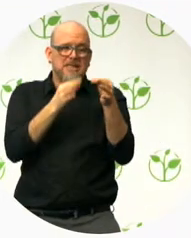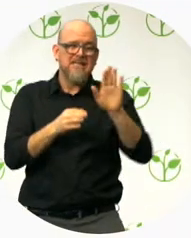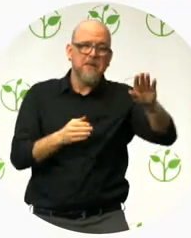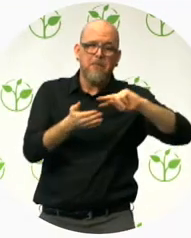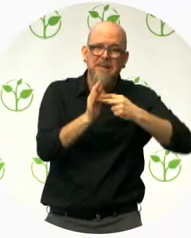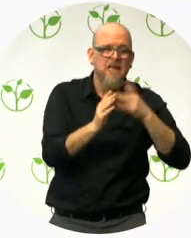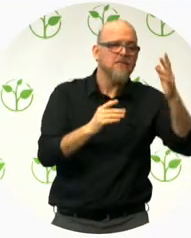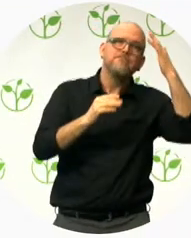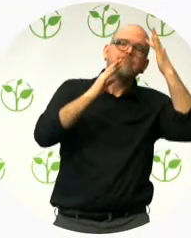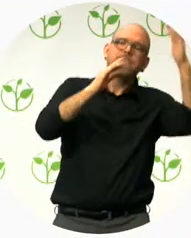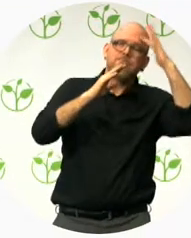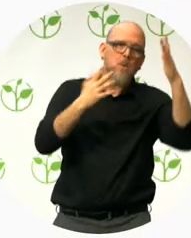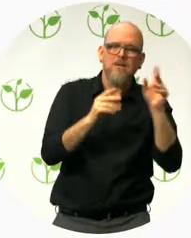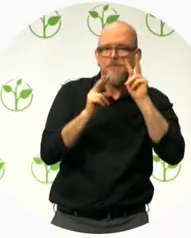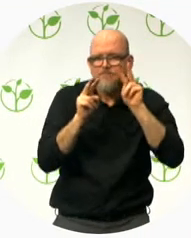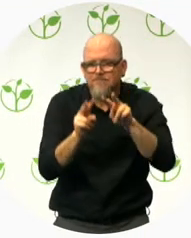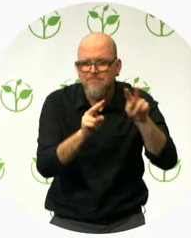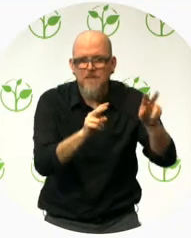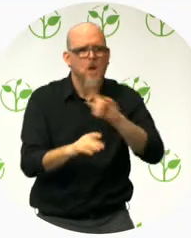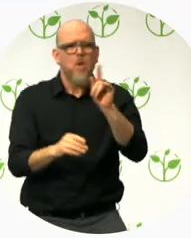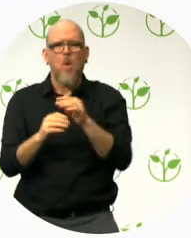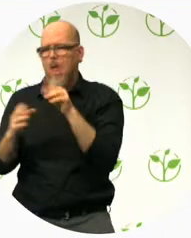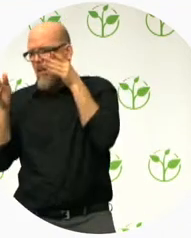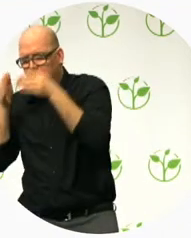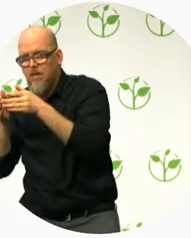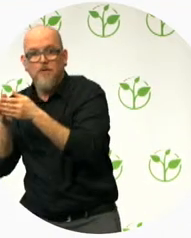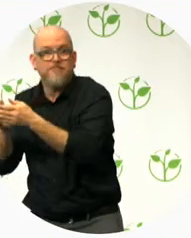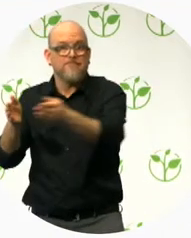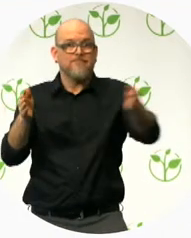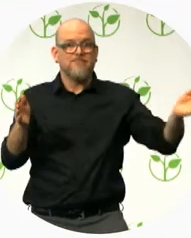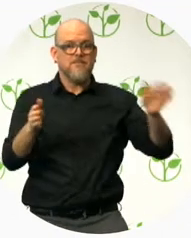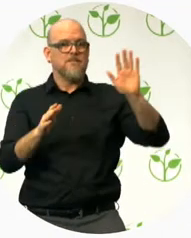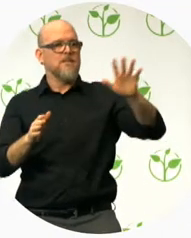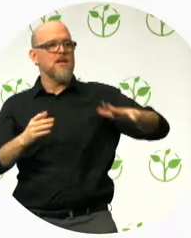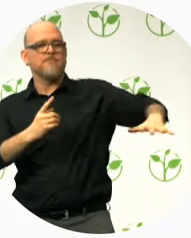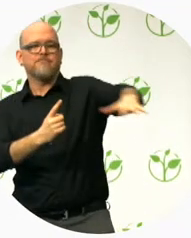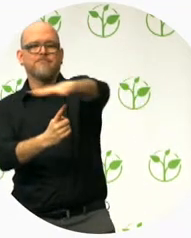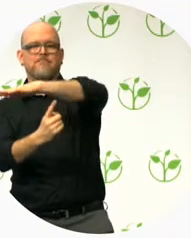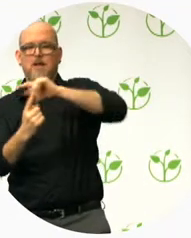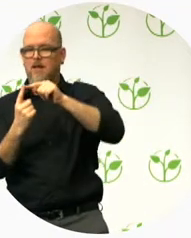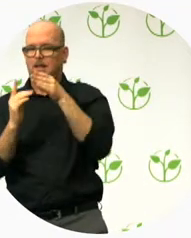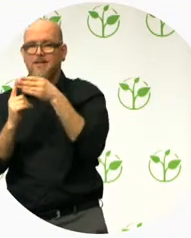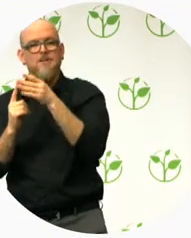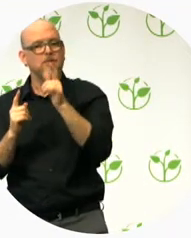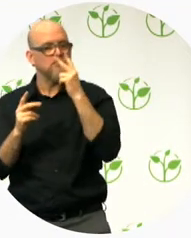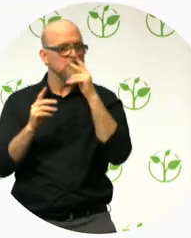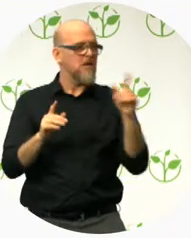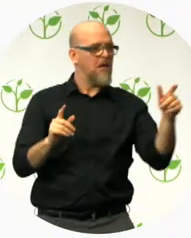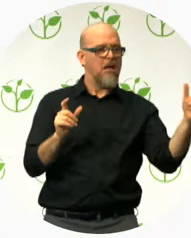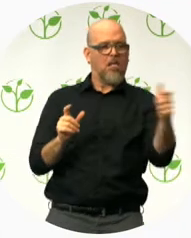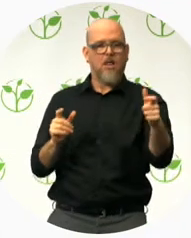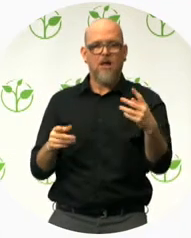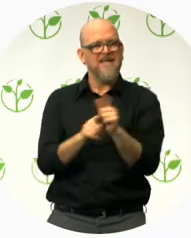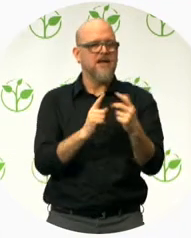areas, but making them so attractive that rural areas are not going to be abandoned. Who is going to provide us the food